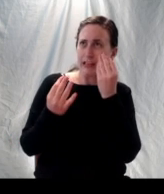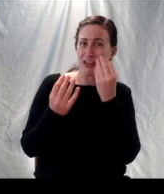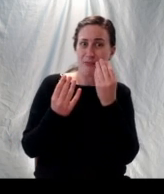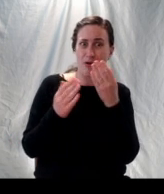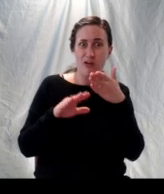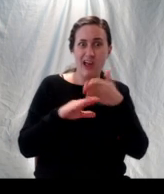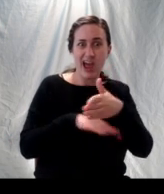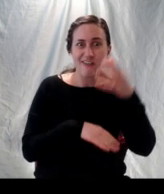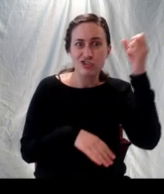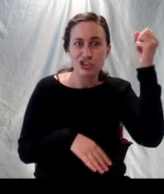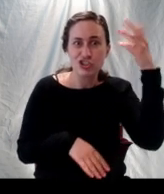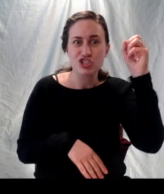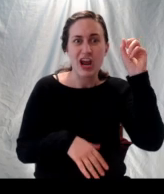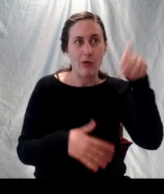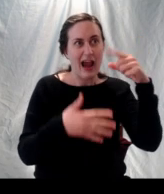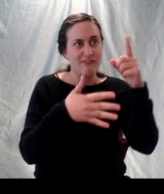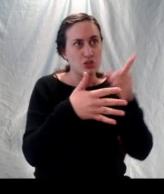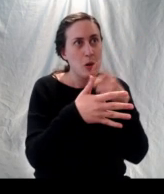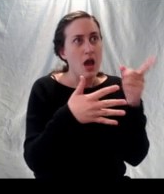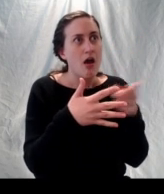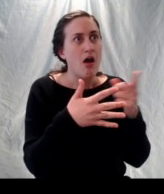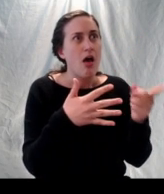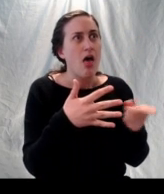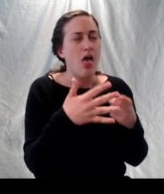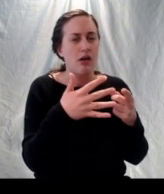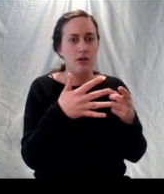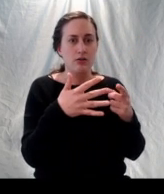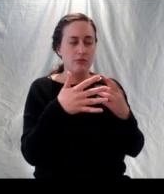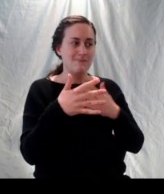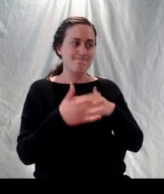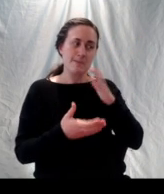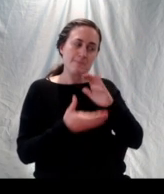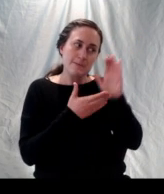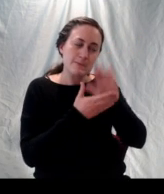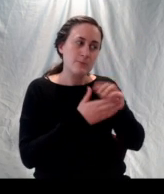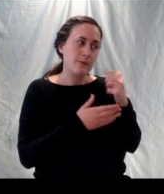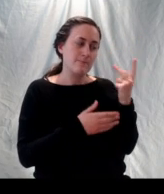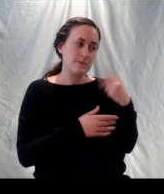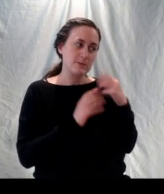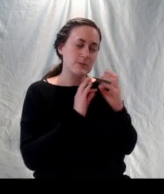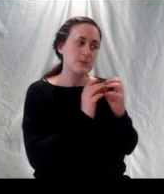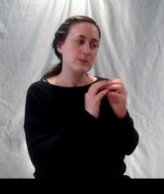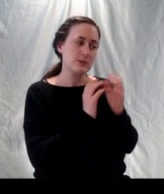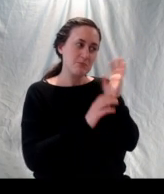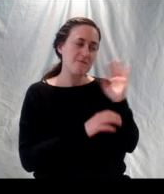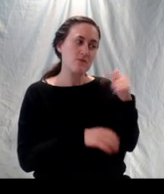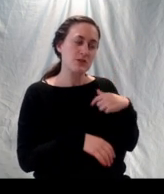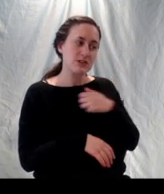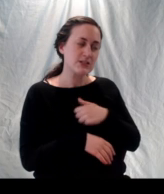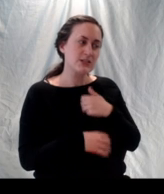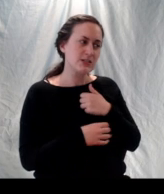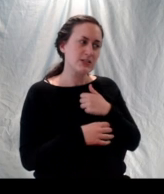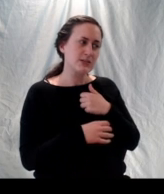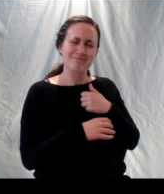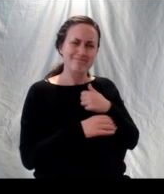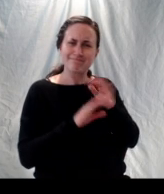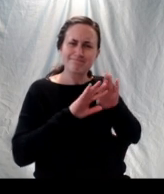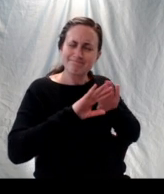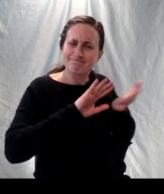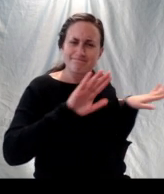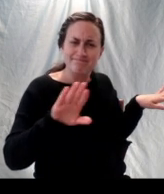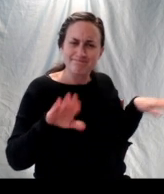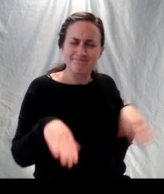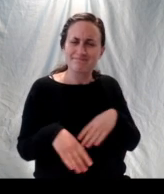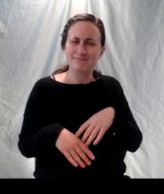just focus on what is happening right there, right then. And if you think about mindfulness, you